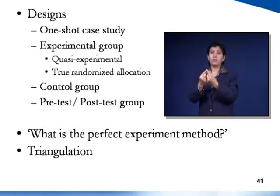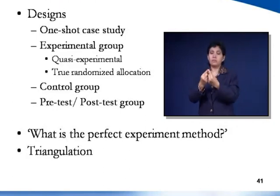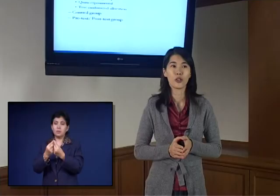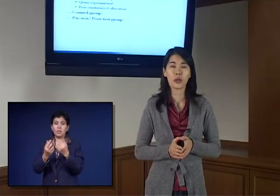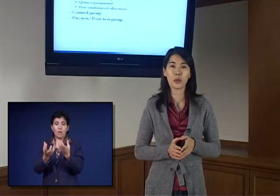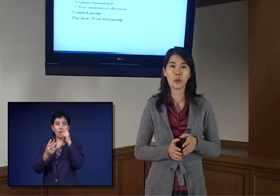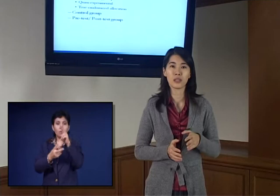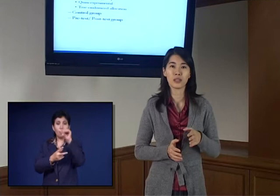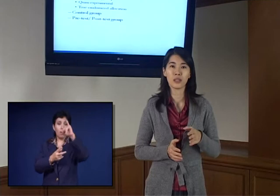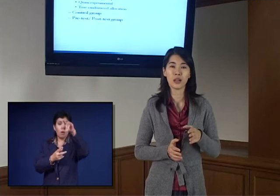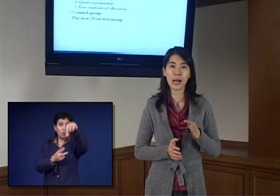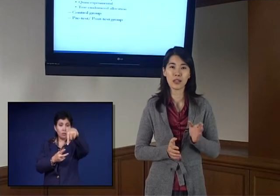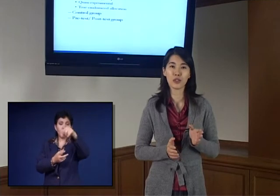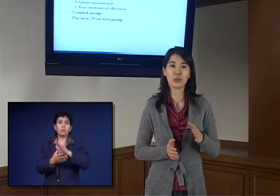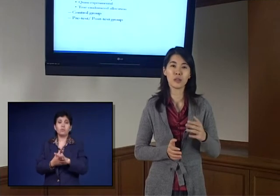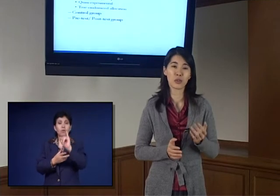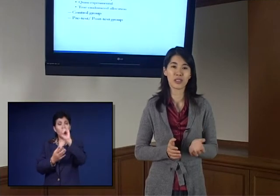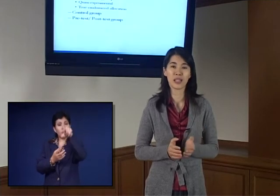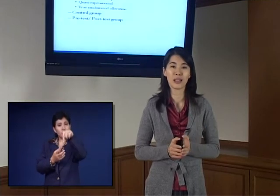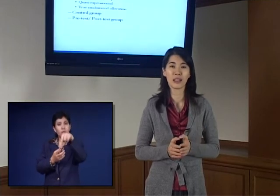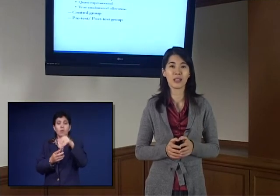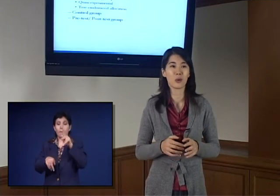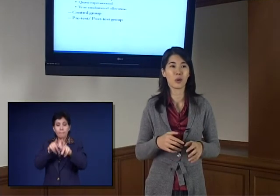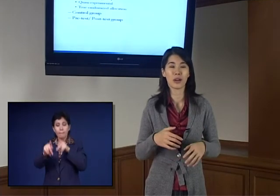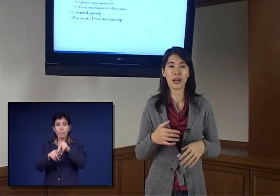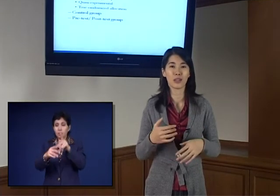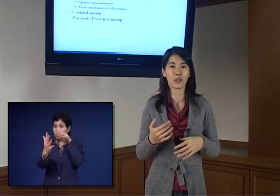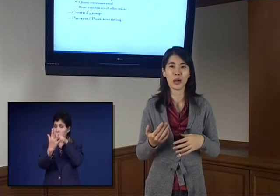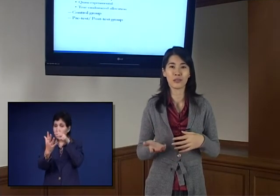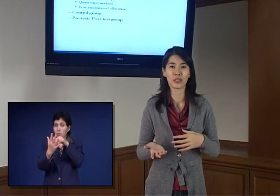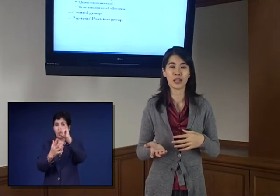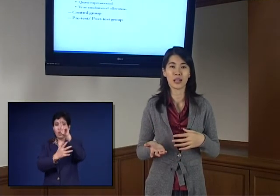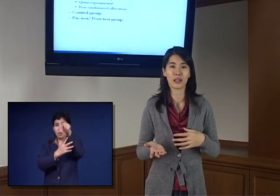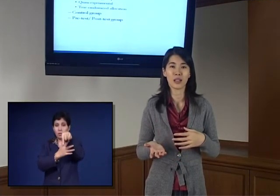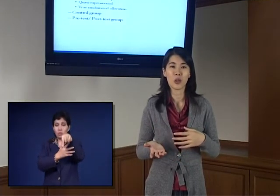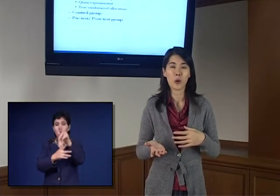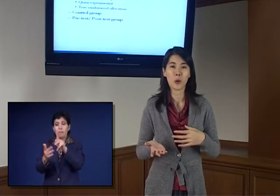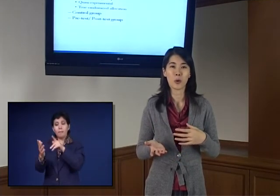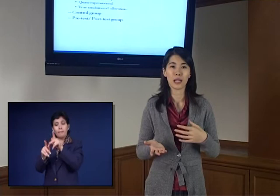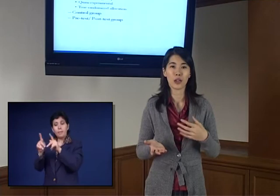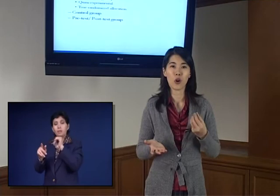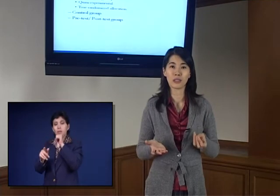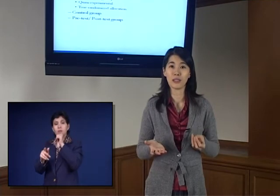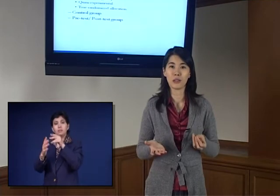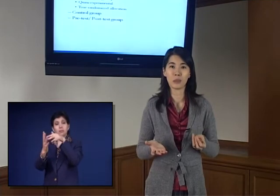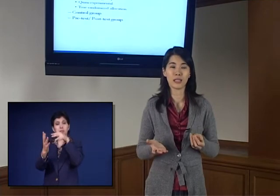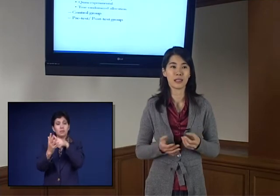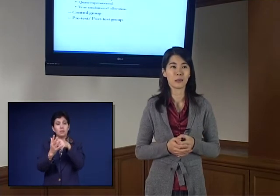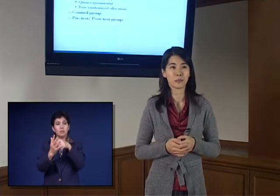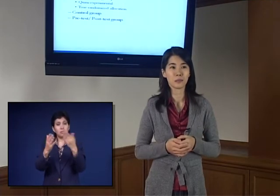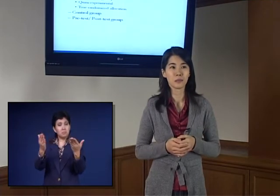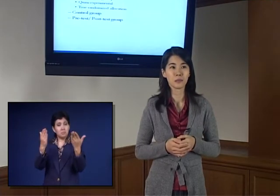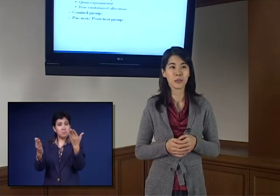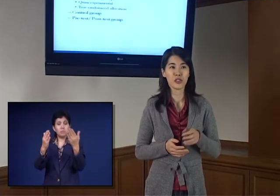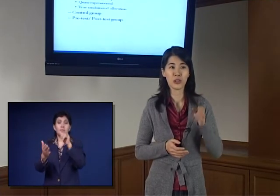IQ. You can always IQ before studying or IQ after studying, or their cognitive